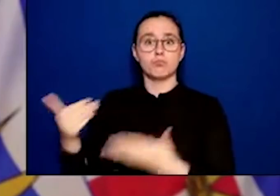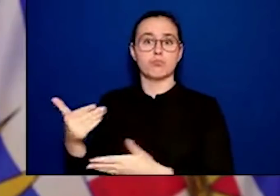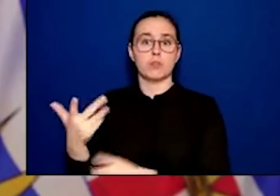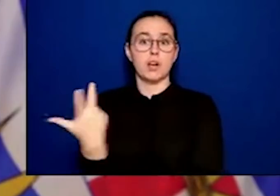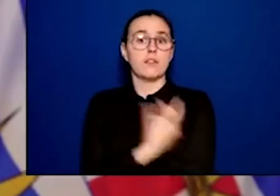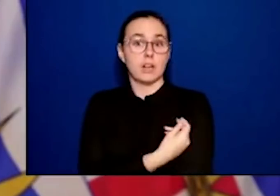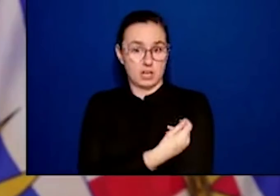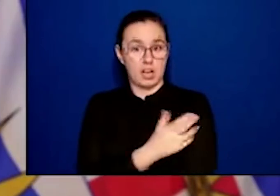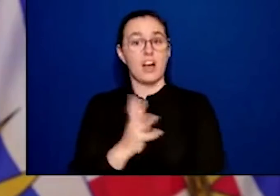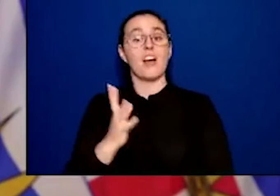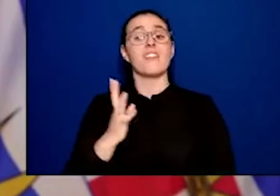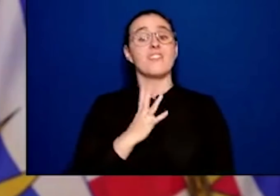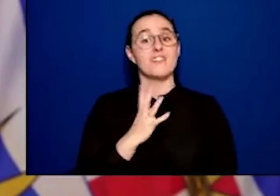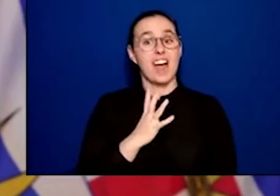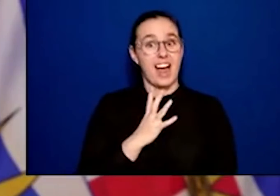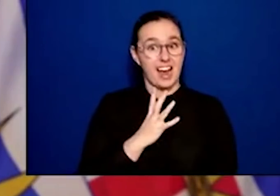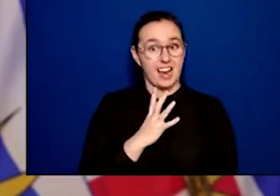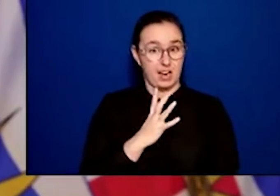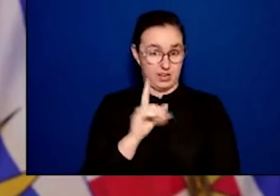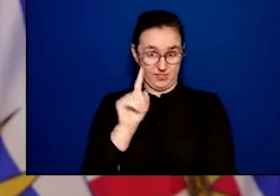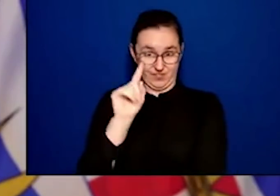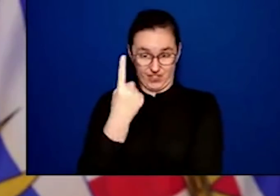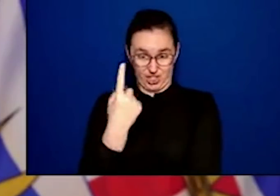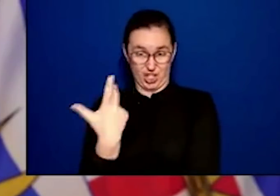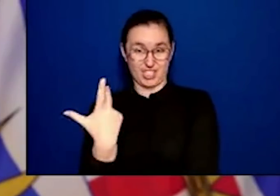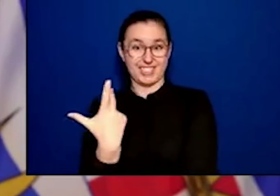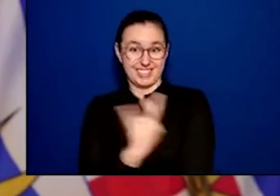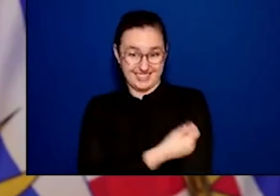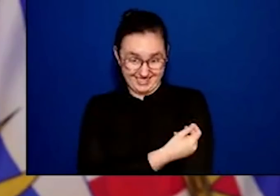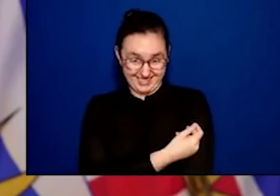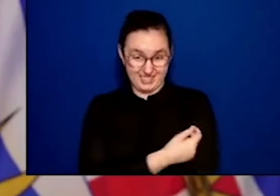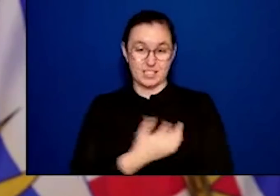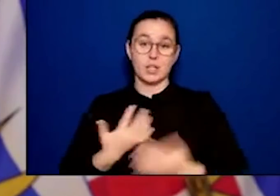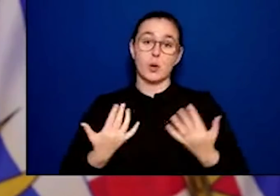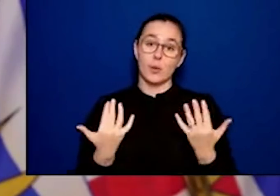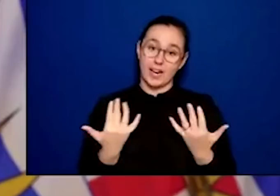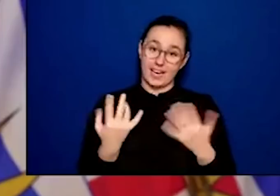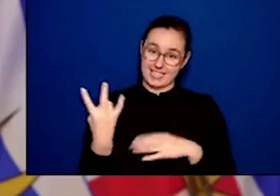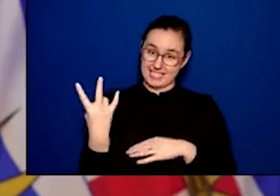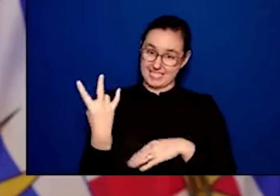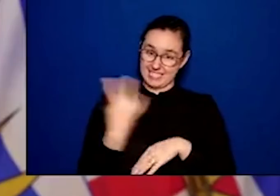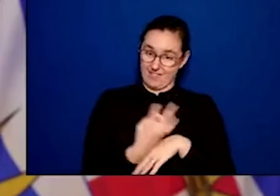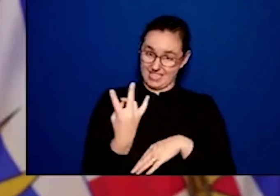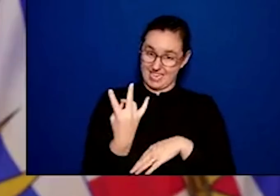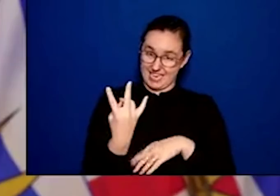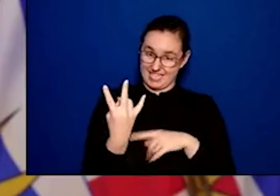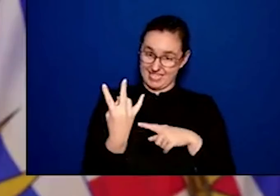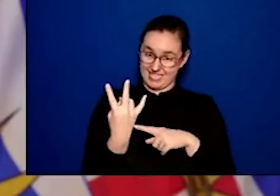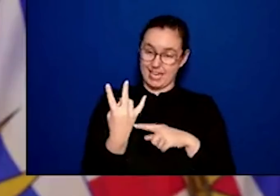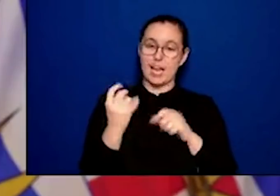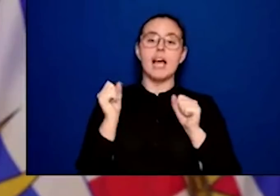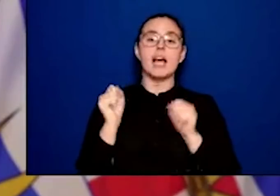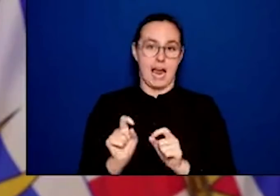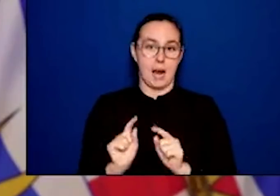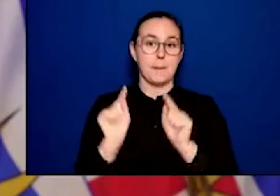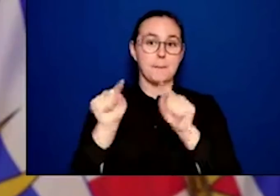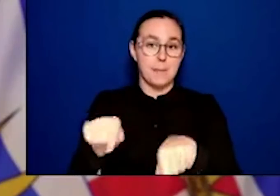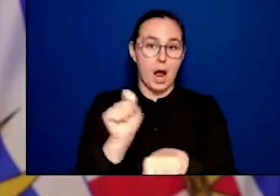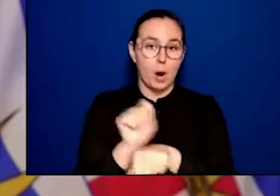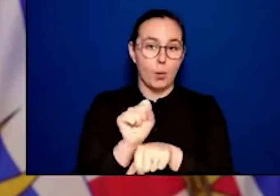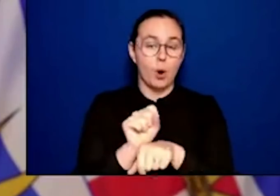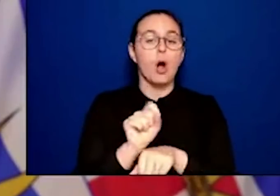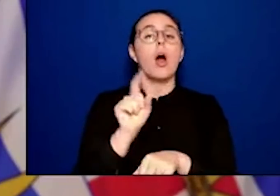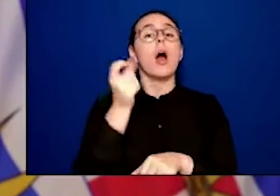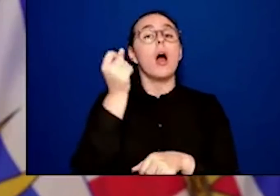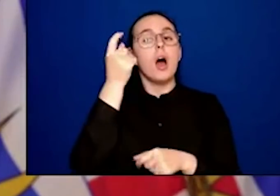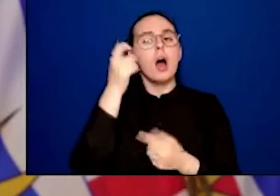able to return to work with additional precautions in place. And you must again receive that second dose within